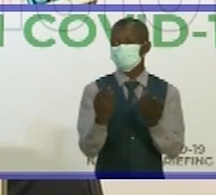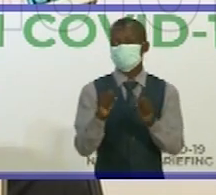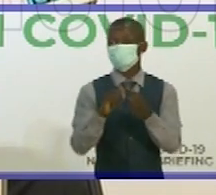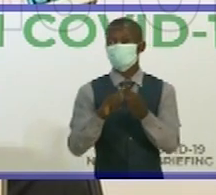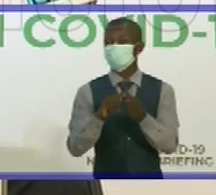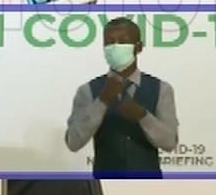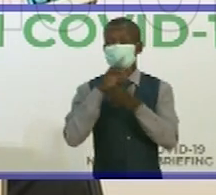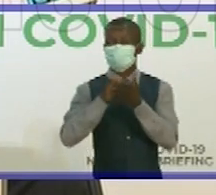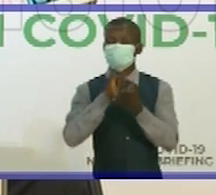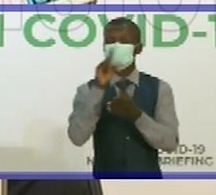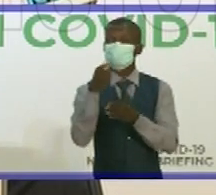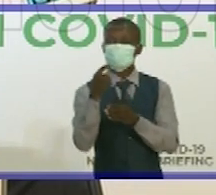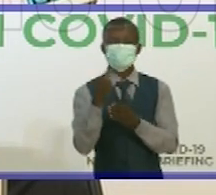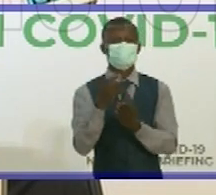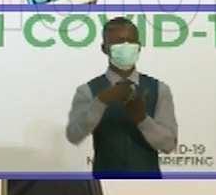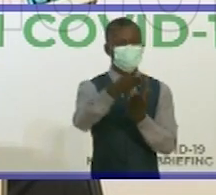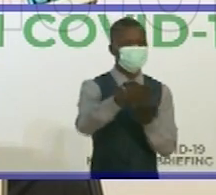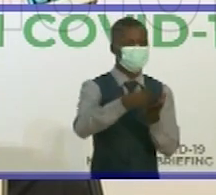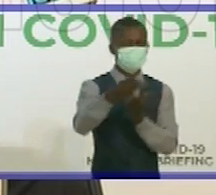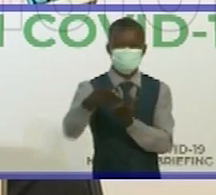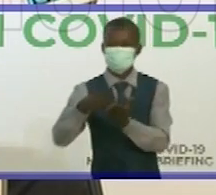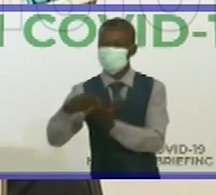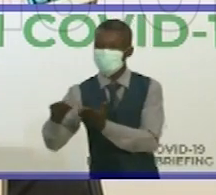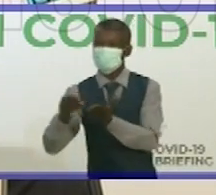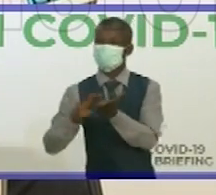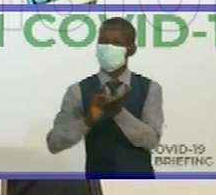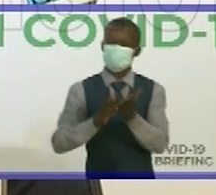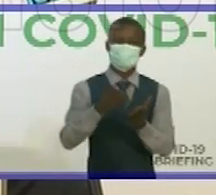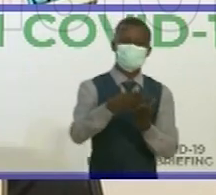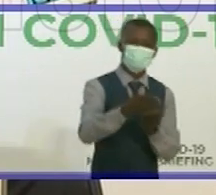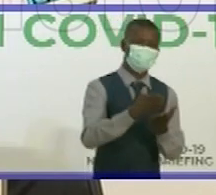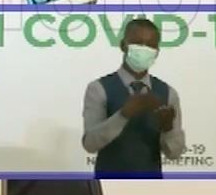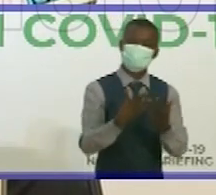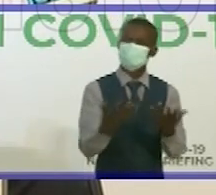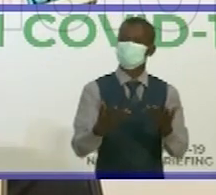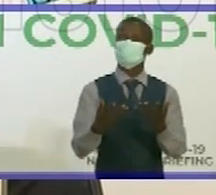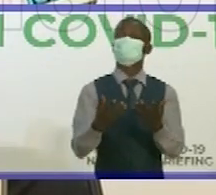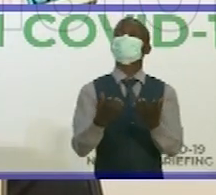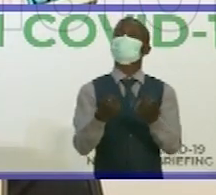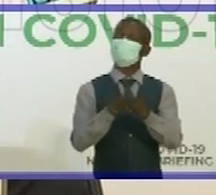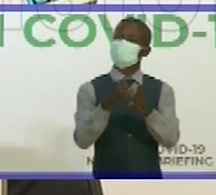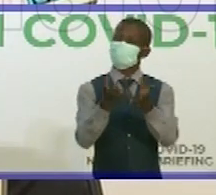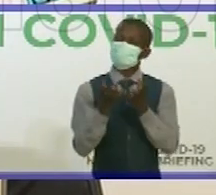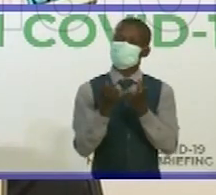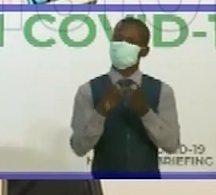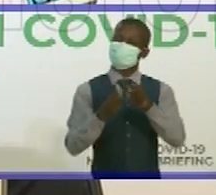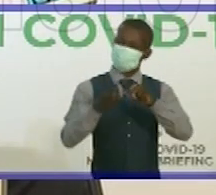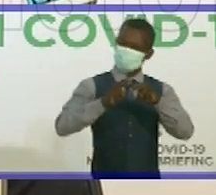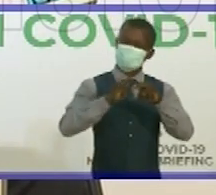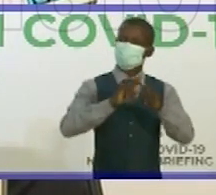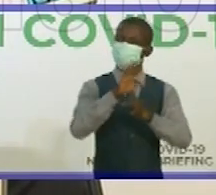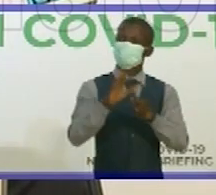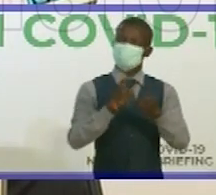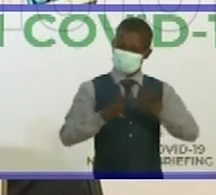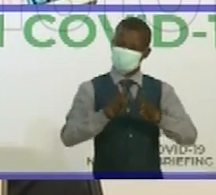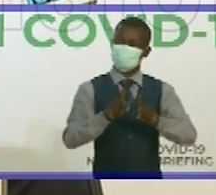of buying equipment, buying commodities, buying that. You also want to increase your manpower, and they are ready